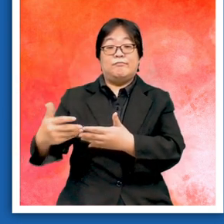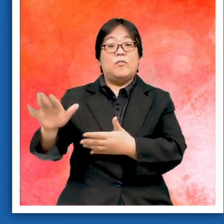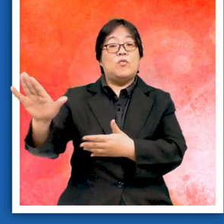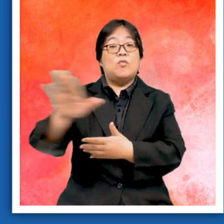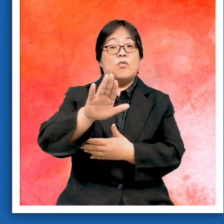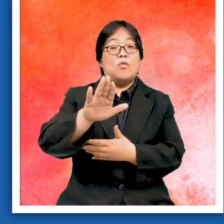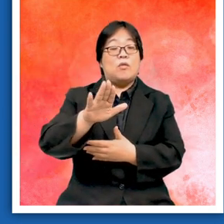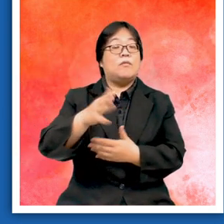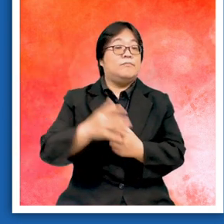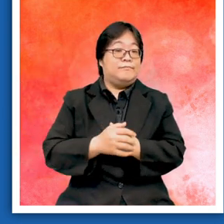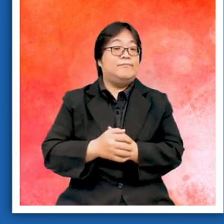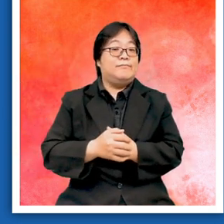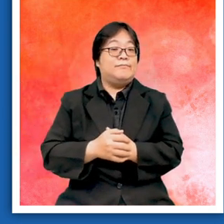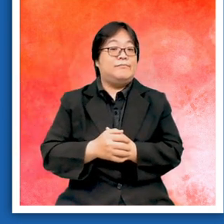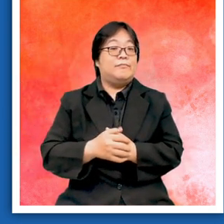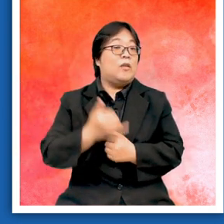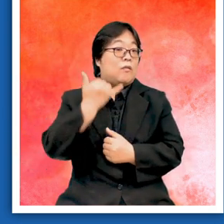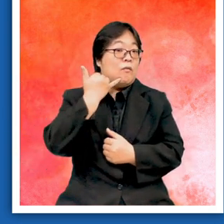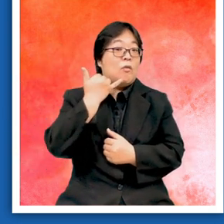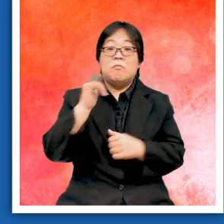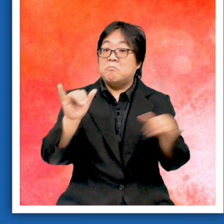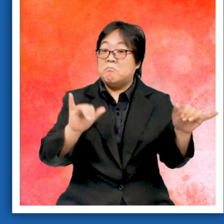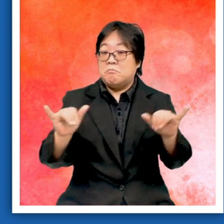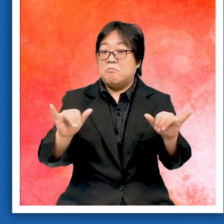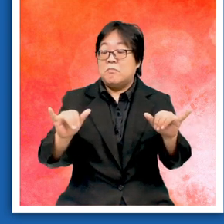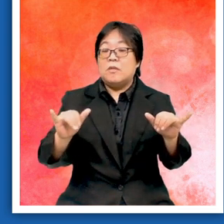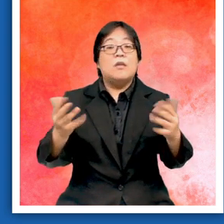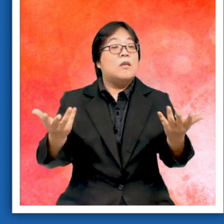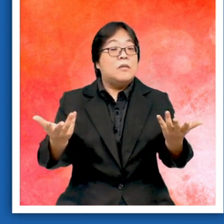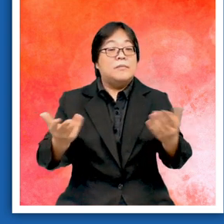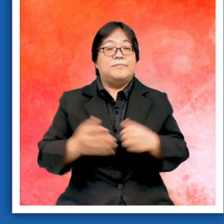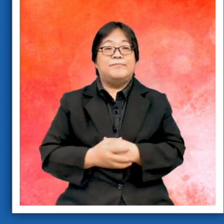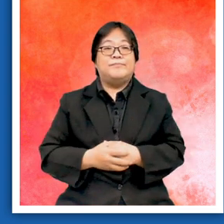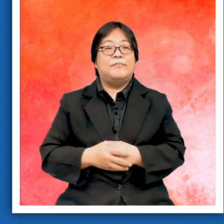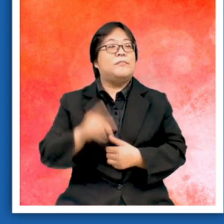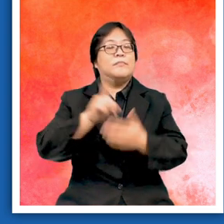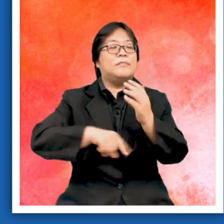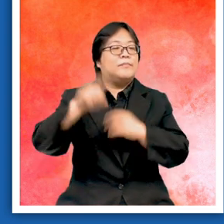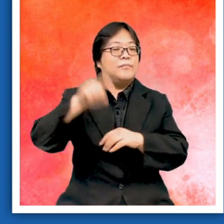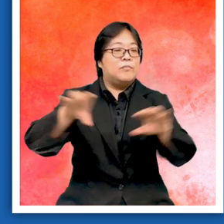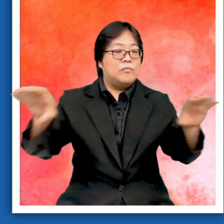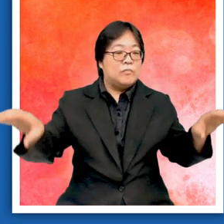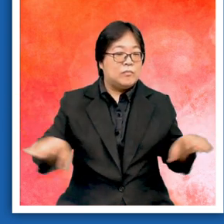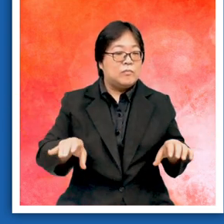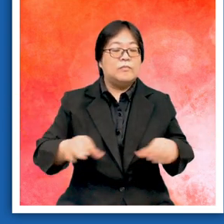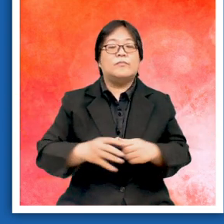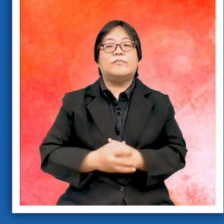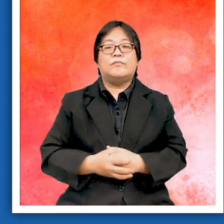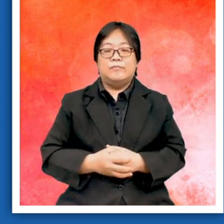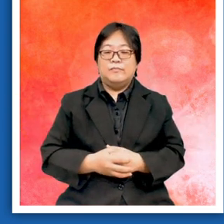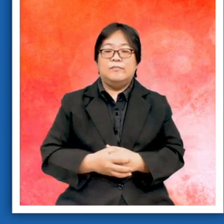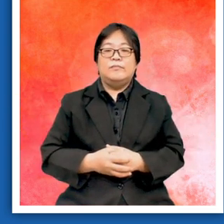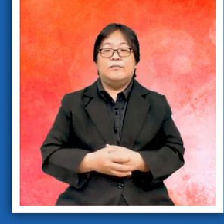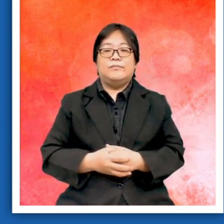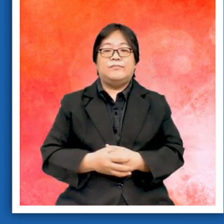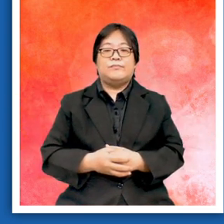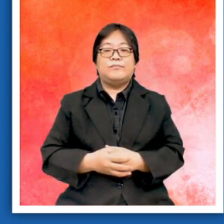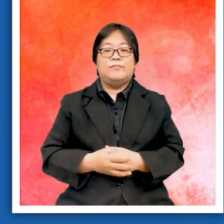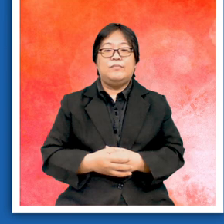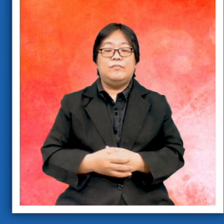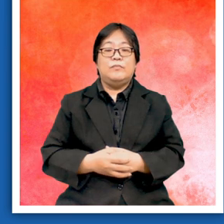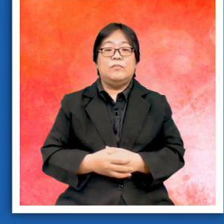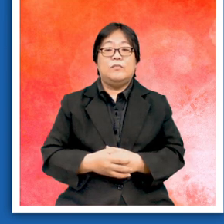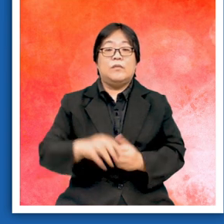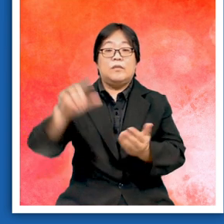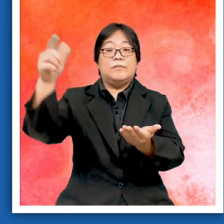phone, can actually appear in your phone. What you should do, or what you need to do, is to